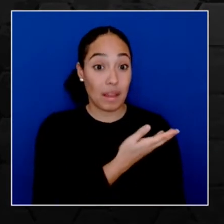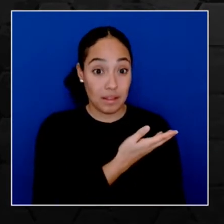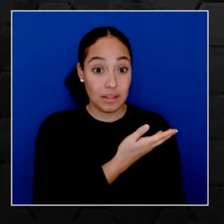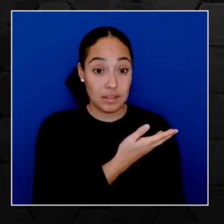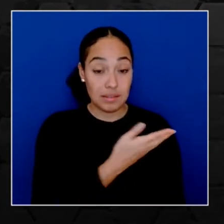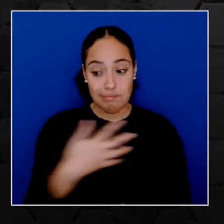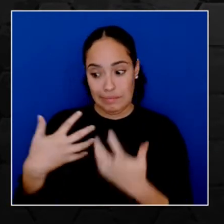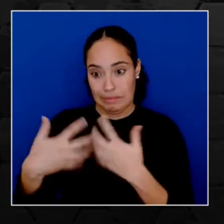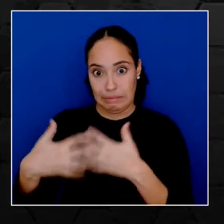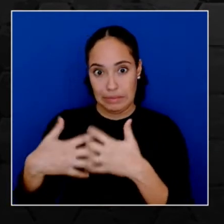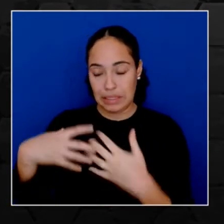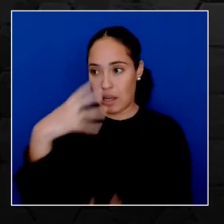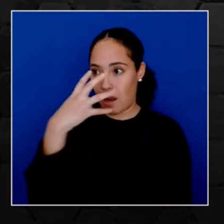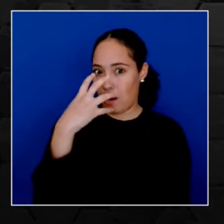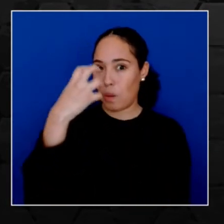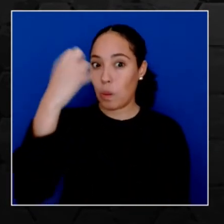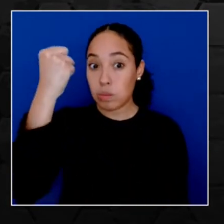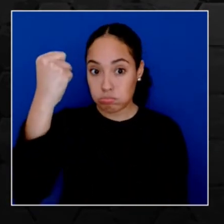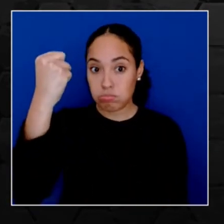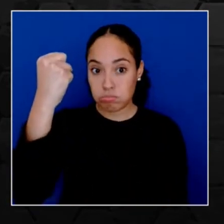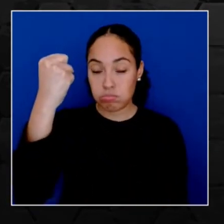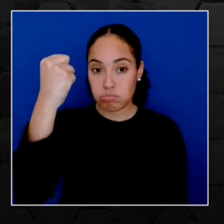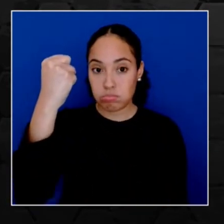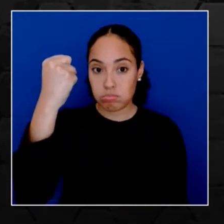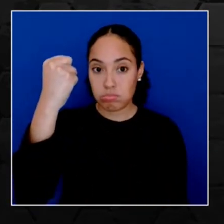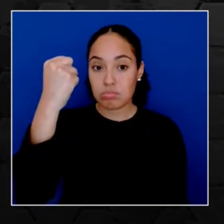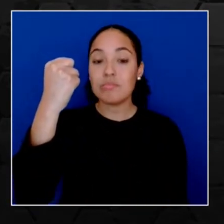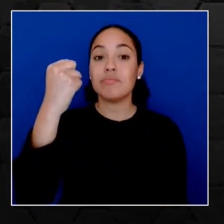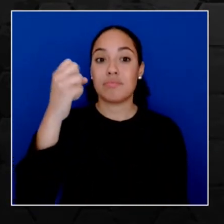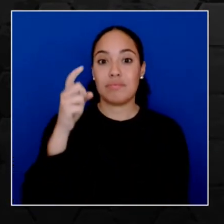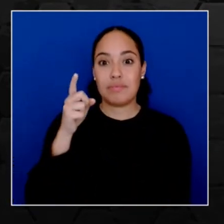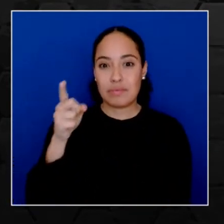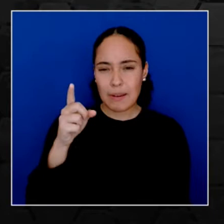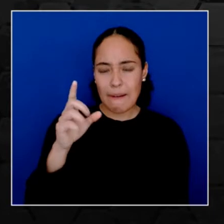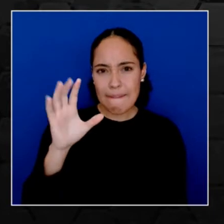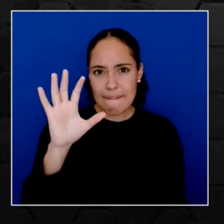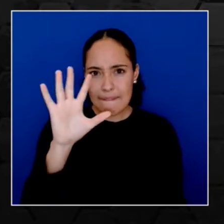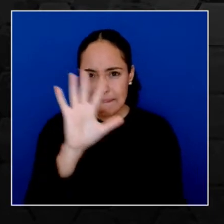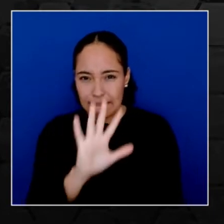is accessed again while attempting an authentication. A single point